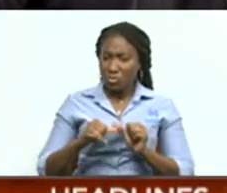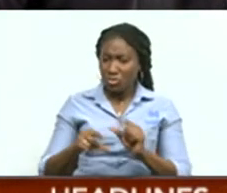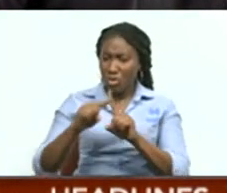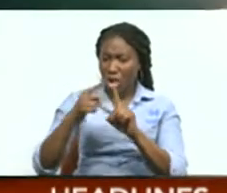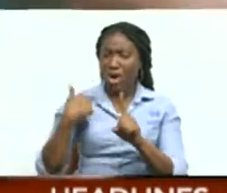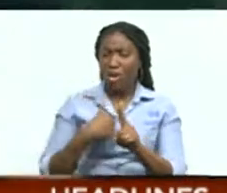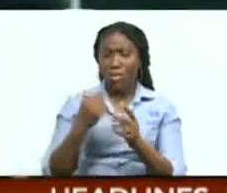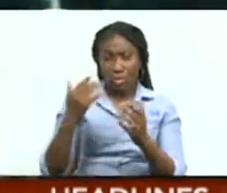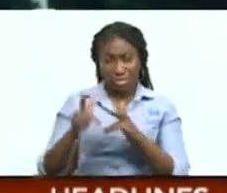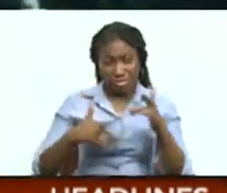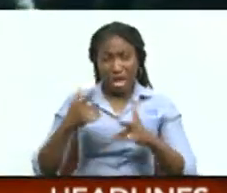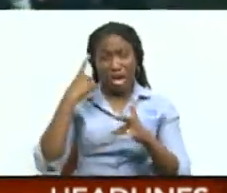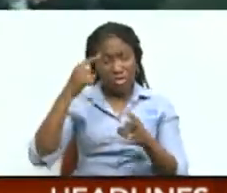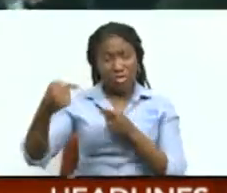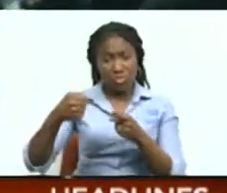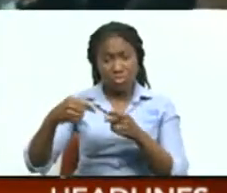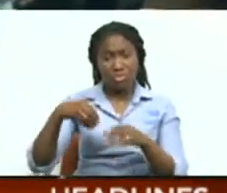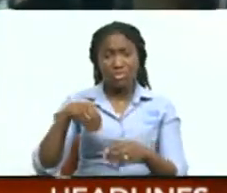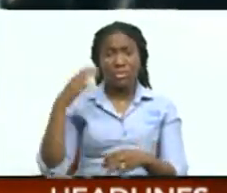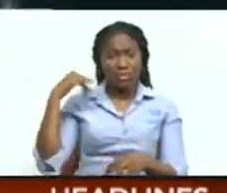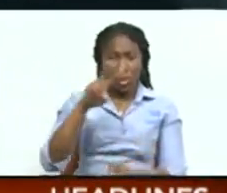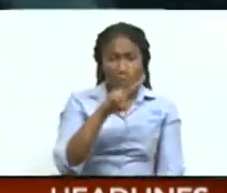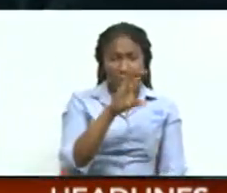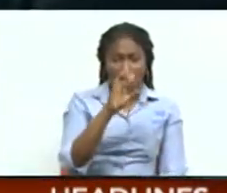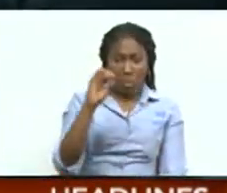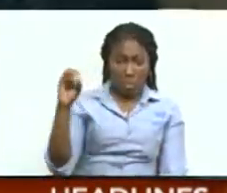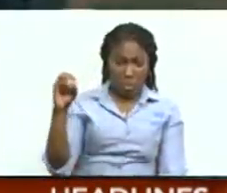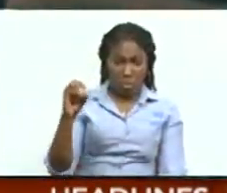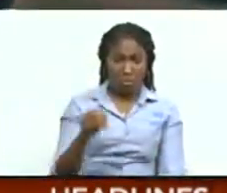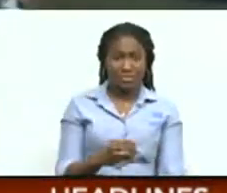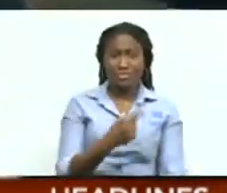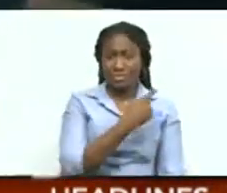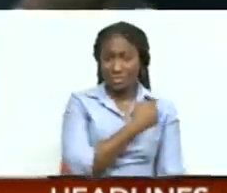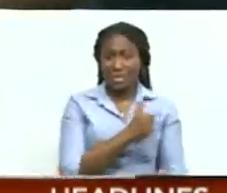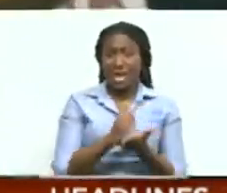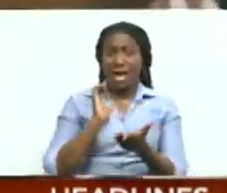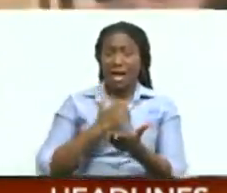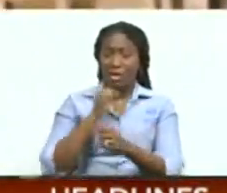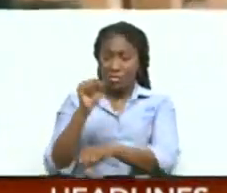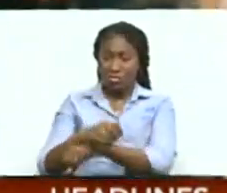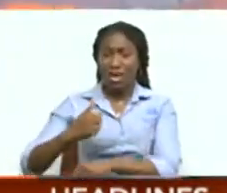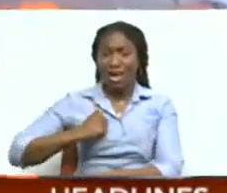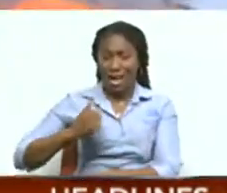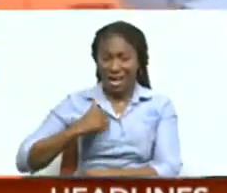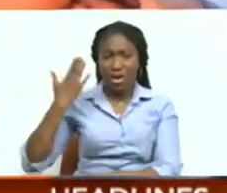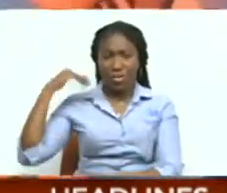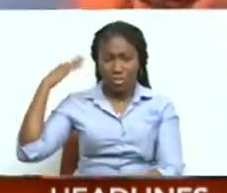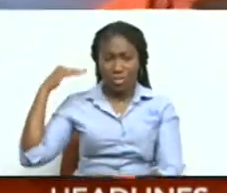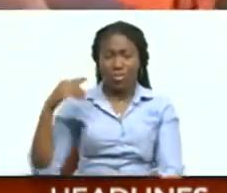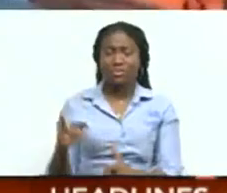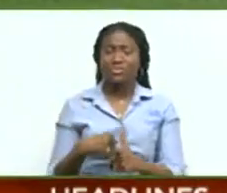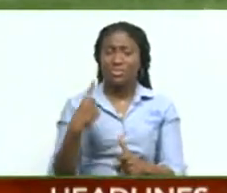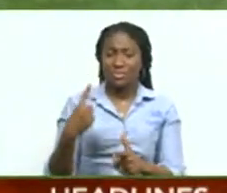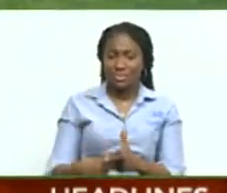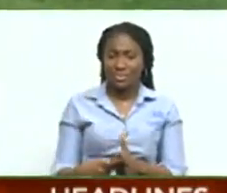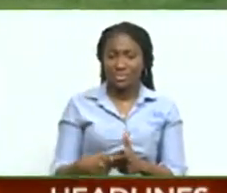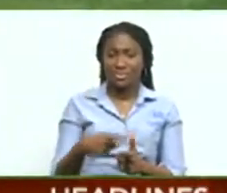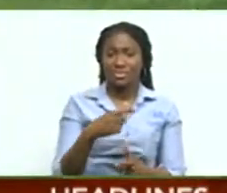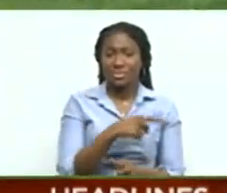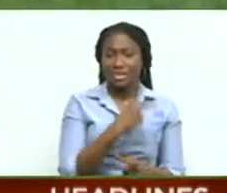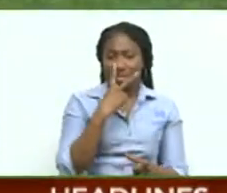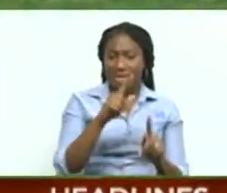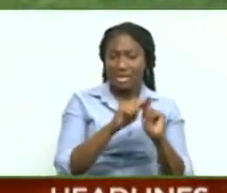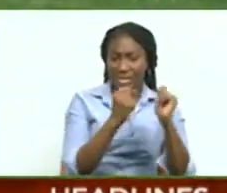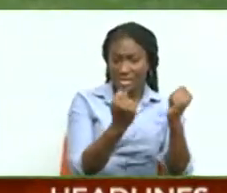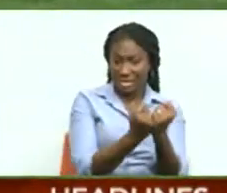to the match. In 2000, Eve scored in the only 2 TNT wins over Canada in the 11-match rivalry. And he sees parallels between his team and the